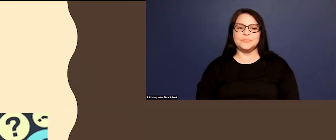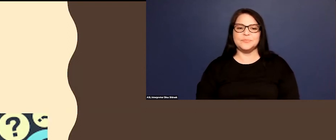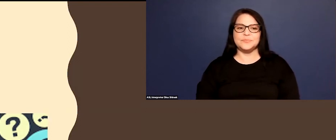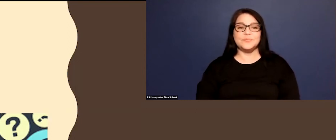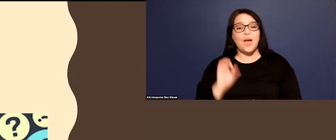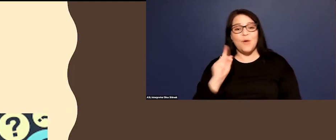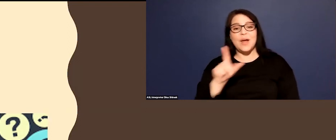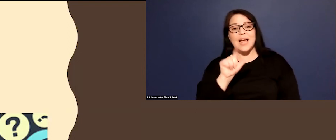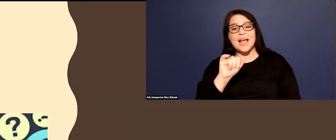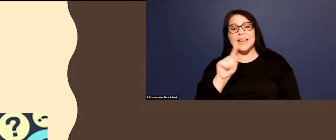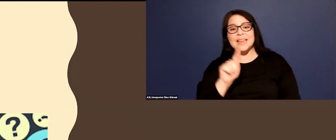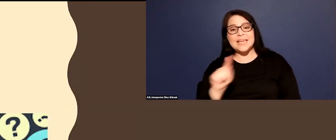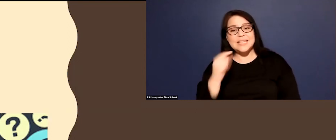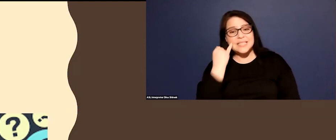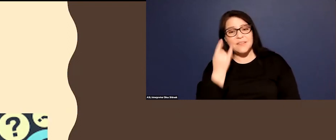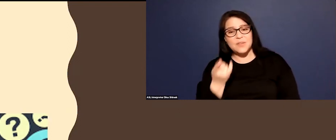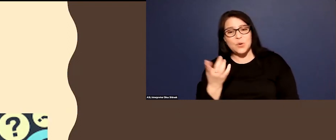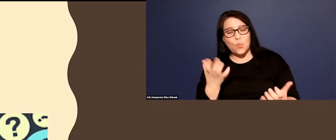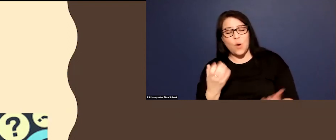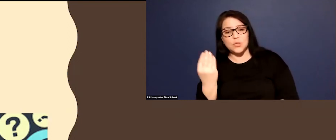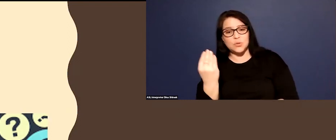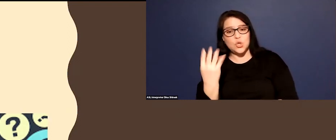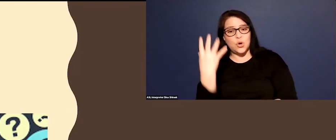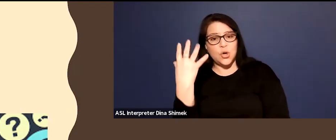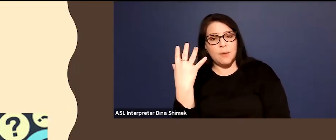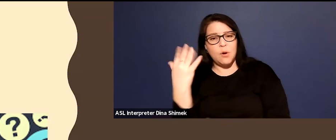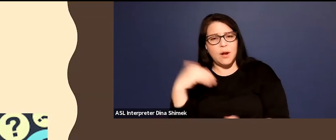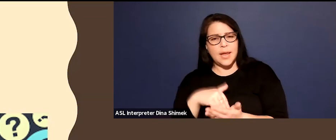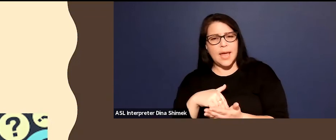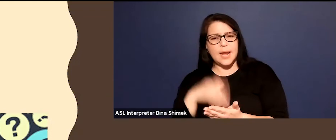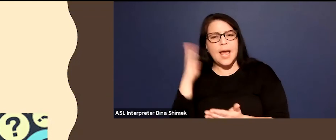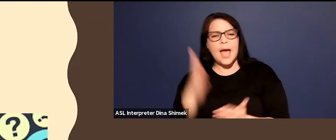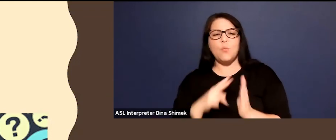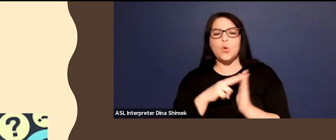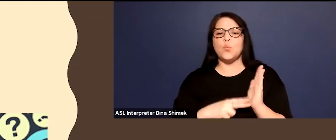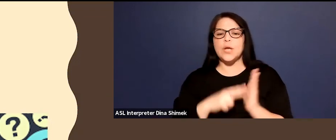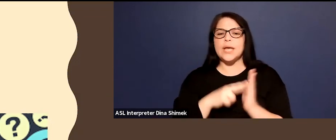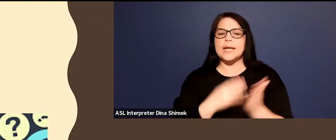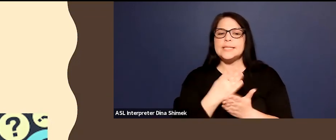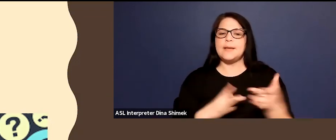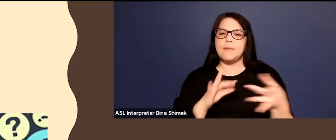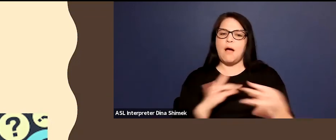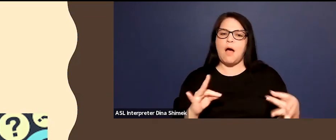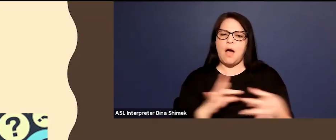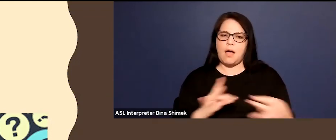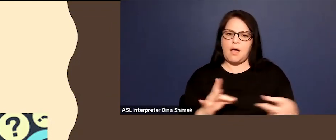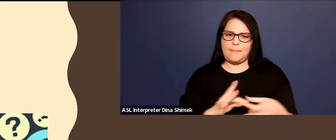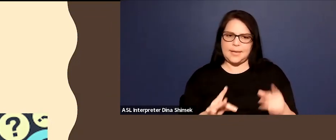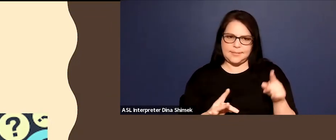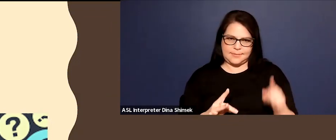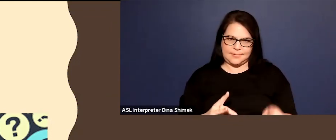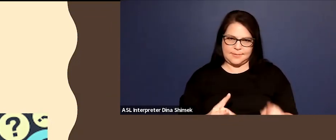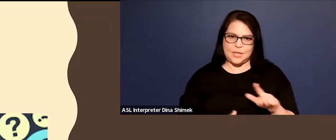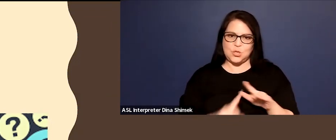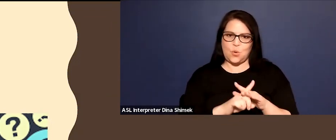All right, Liz, if you want to turn on your camera again, I'm going to read to you some of the comments that came into